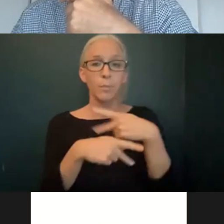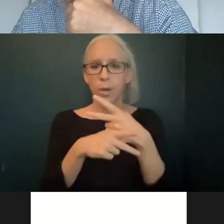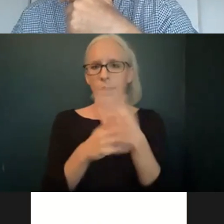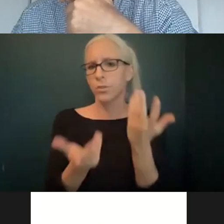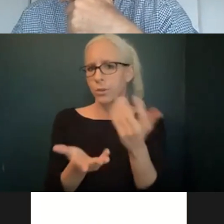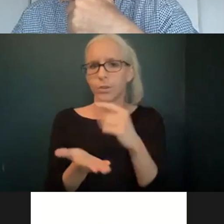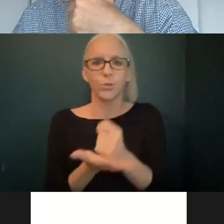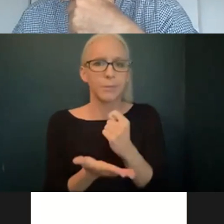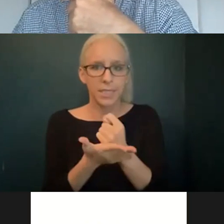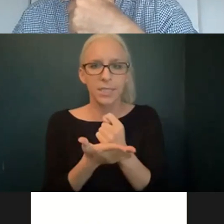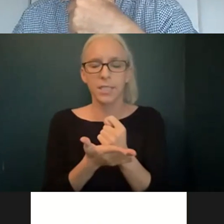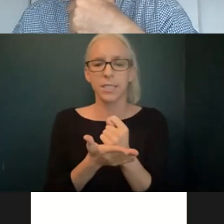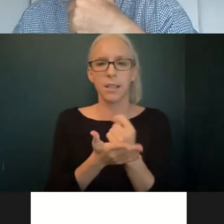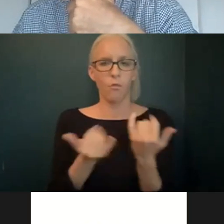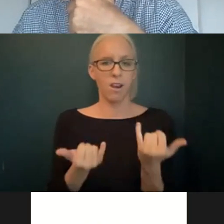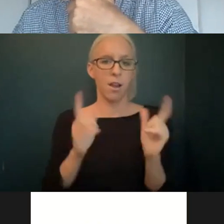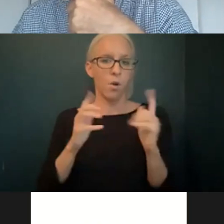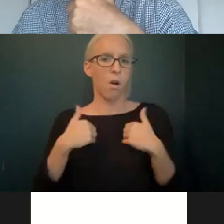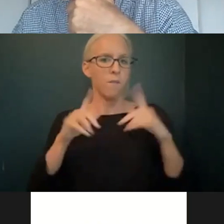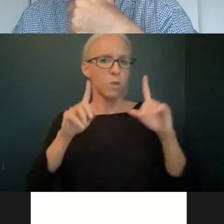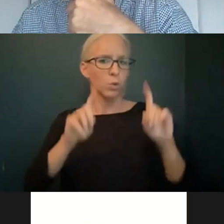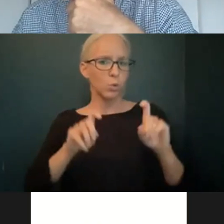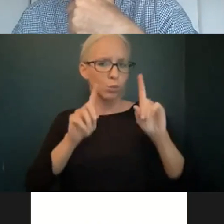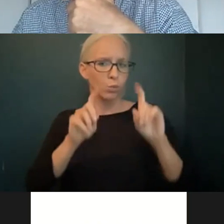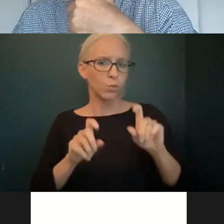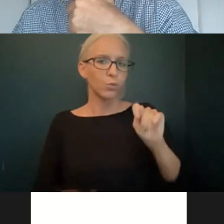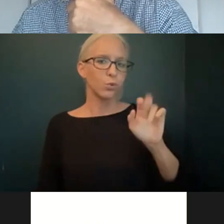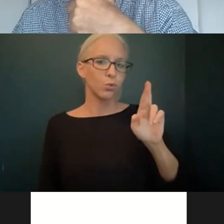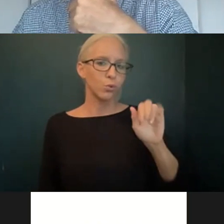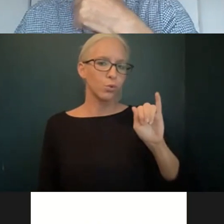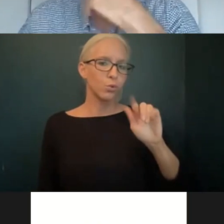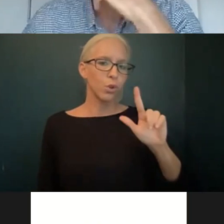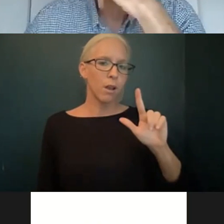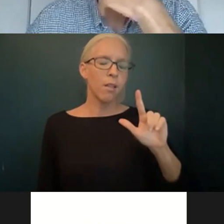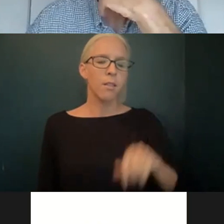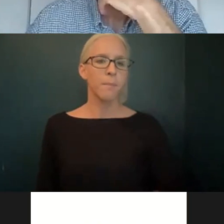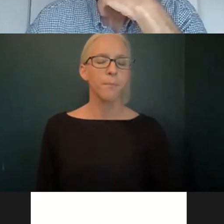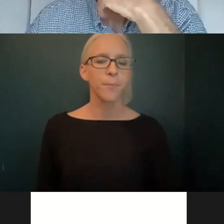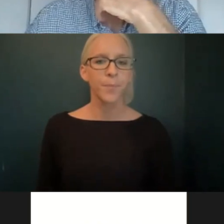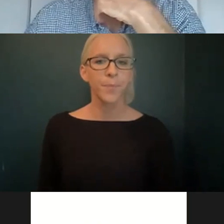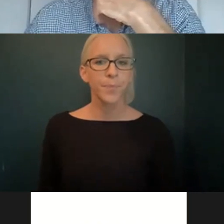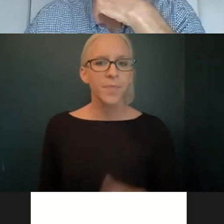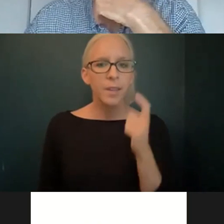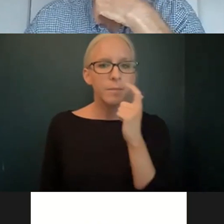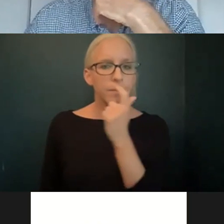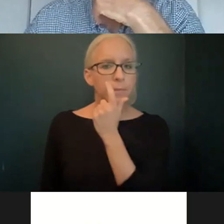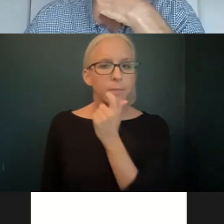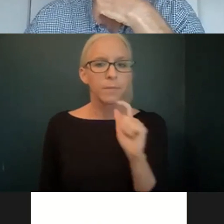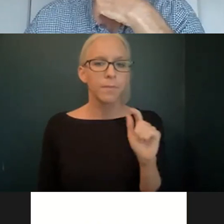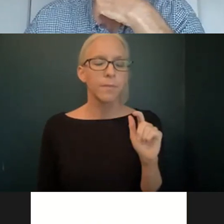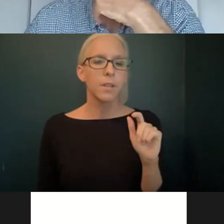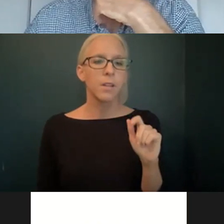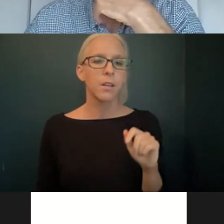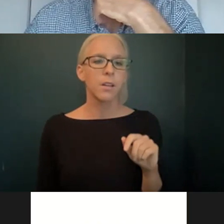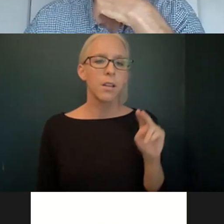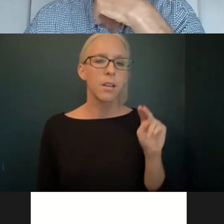in trial right now. Correct. And one of them was the one, I believe, that the nasal spray.